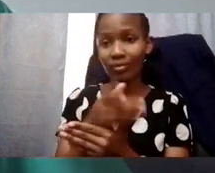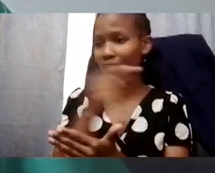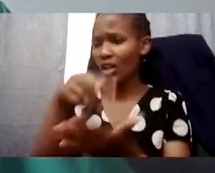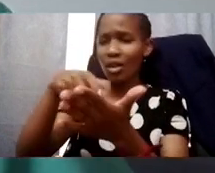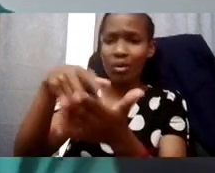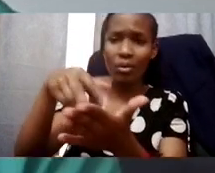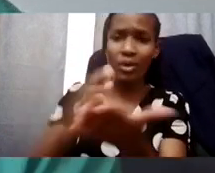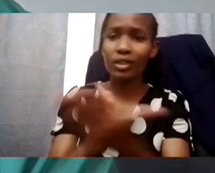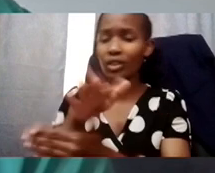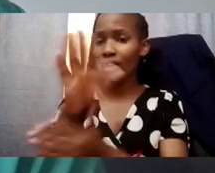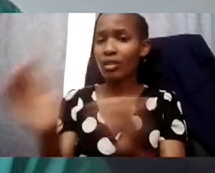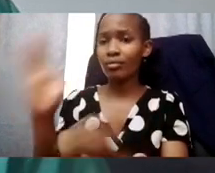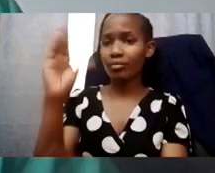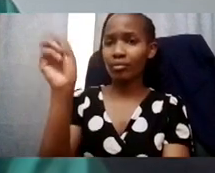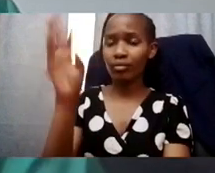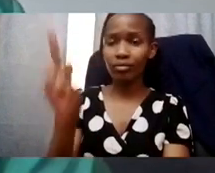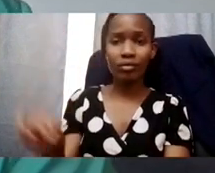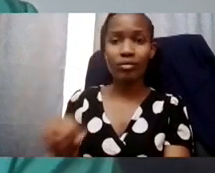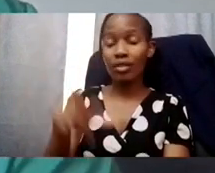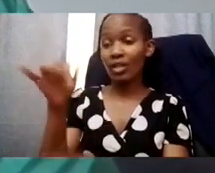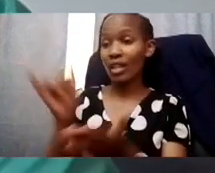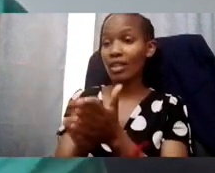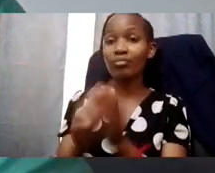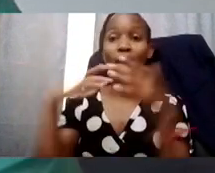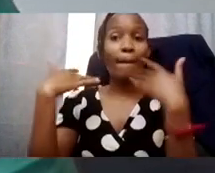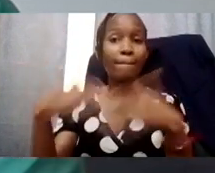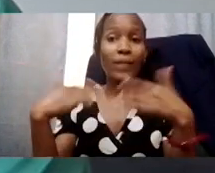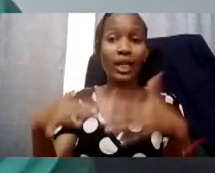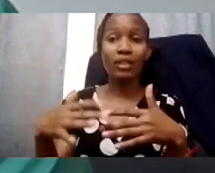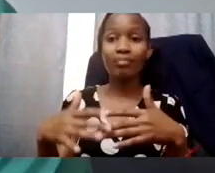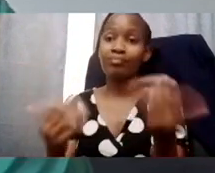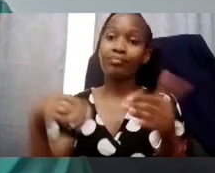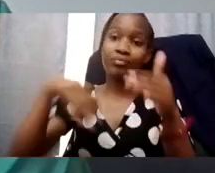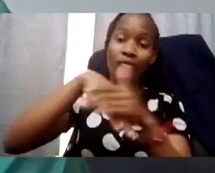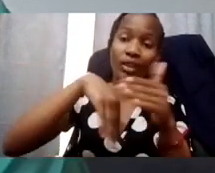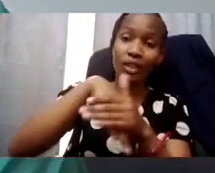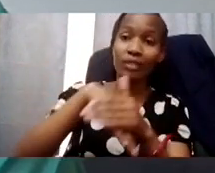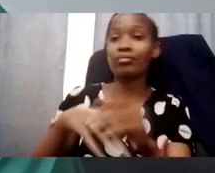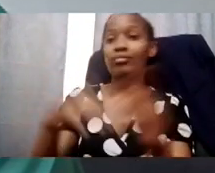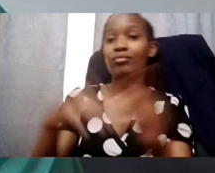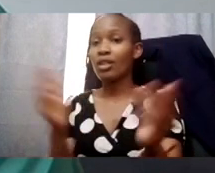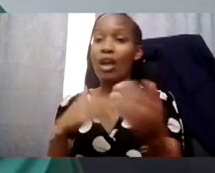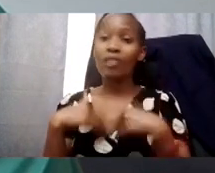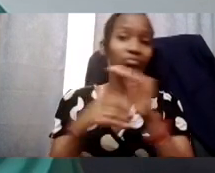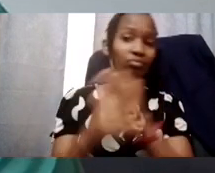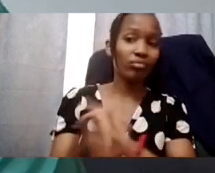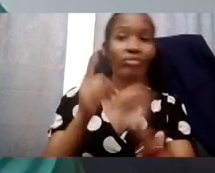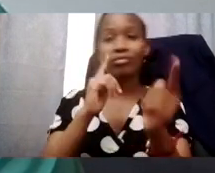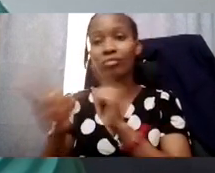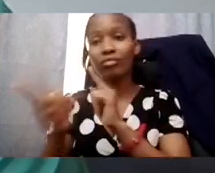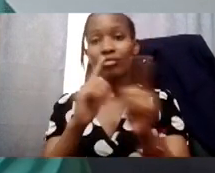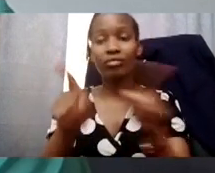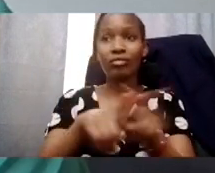refugee camp, you'll find refugees playing basketball, playing volleyball, doing morning runs, playing volleyball,